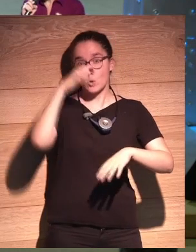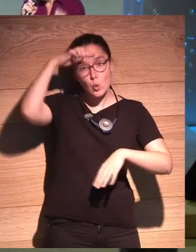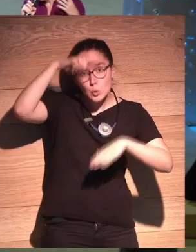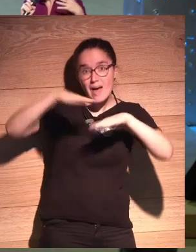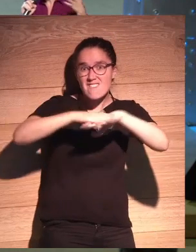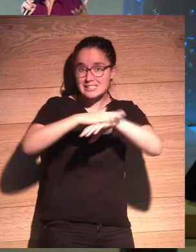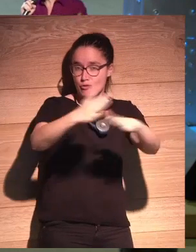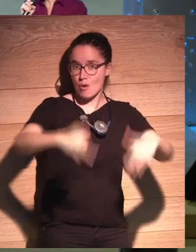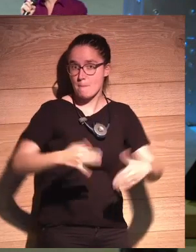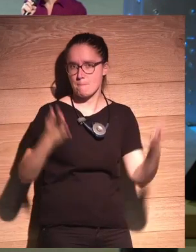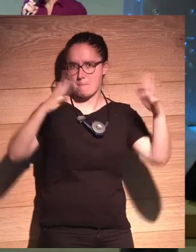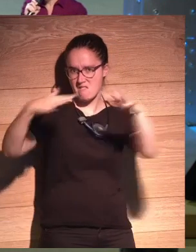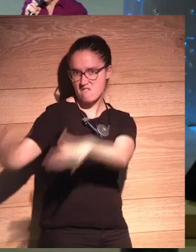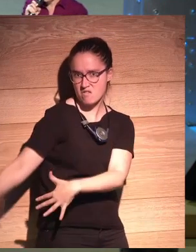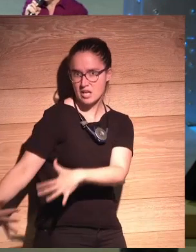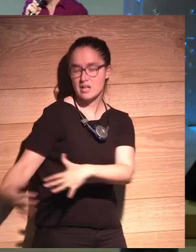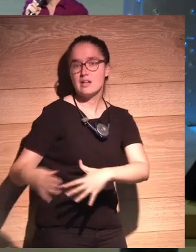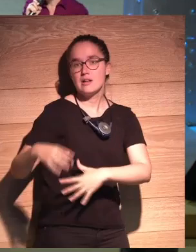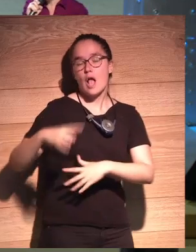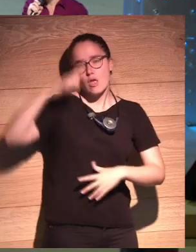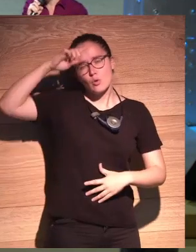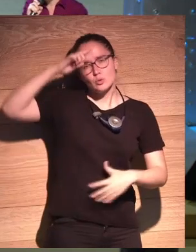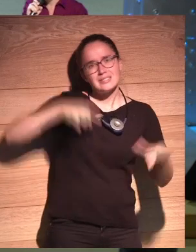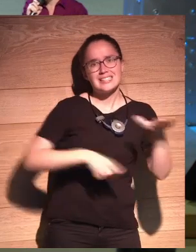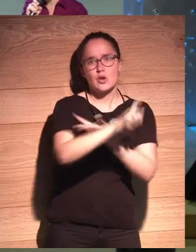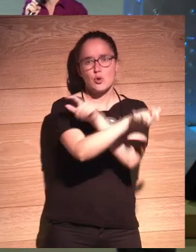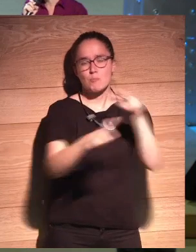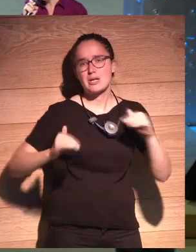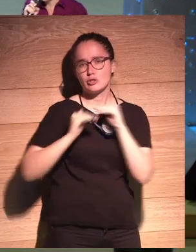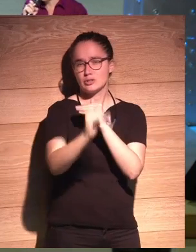source of everything for the other three vectors.